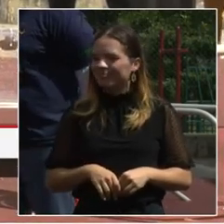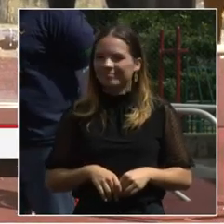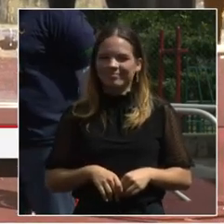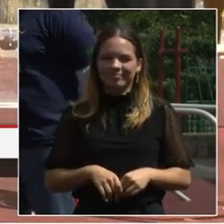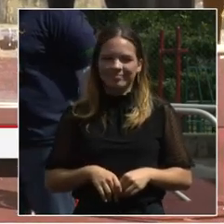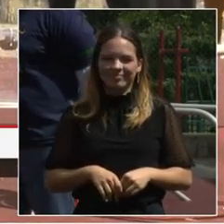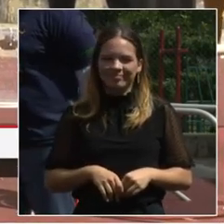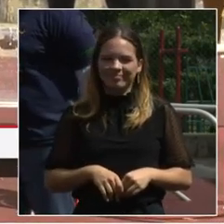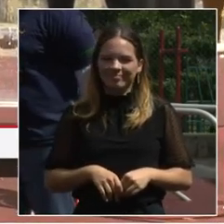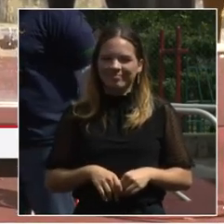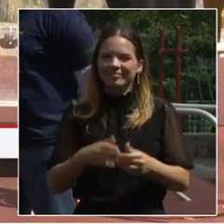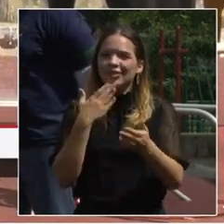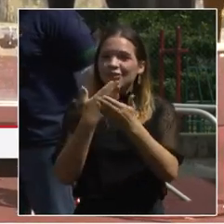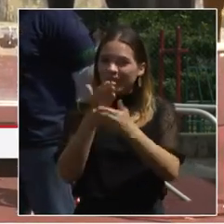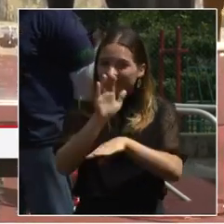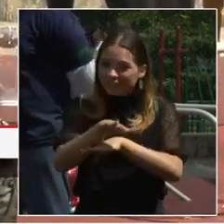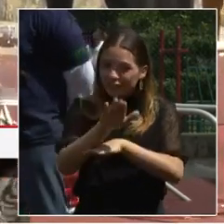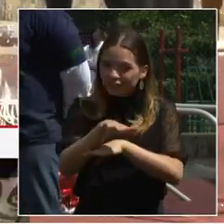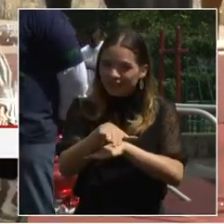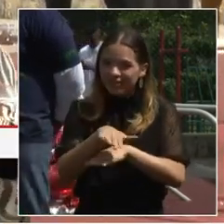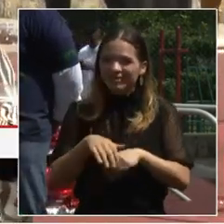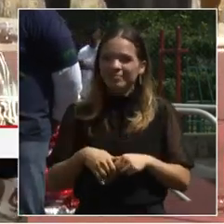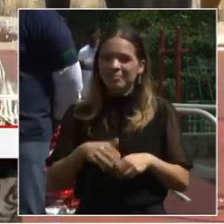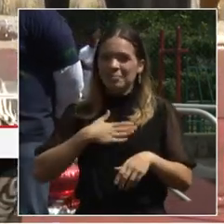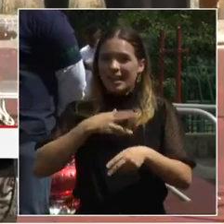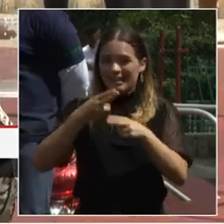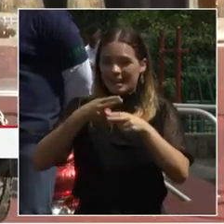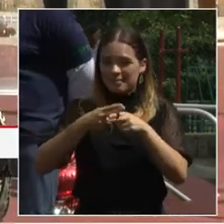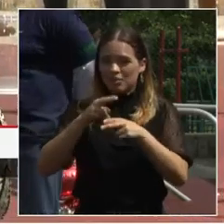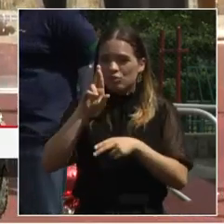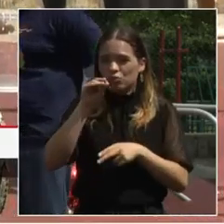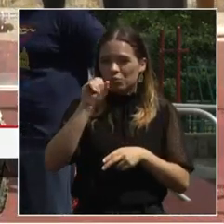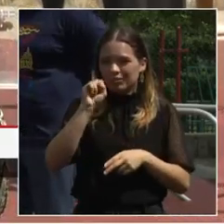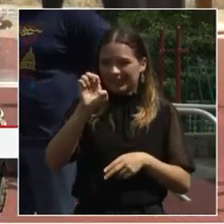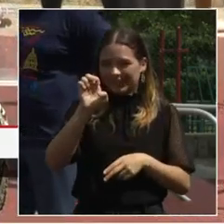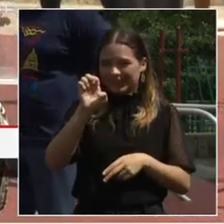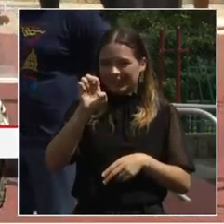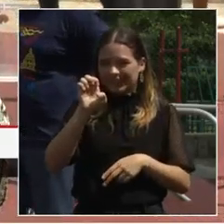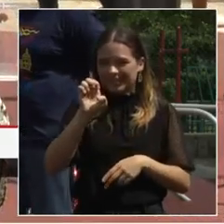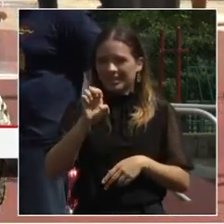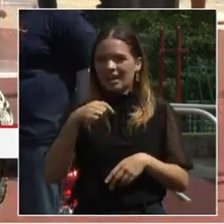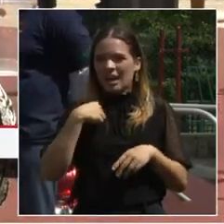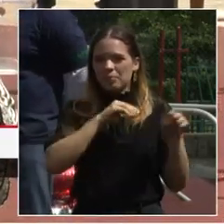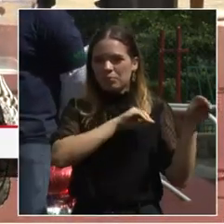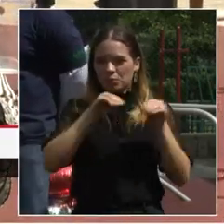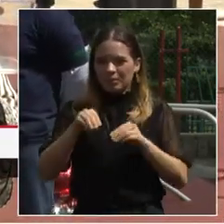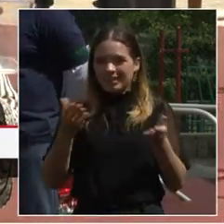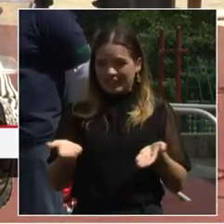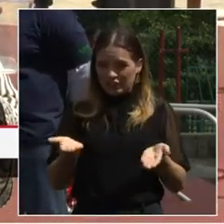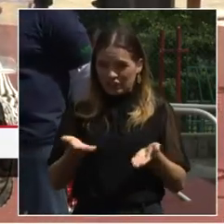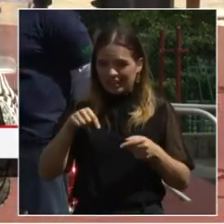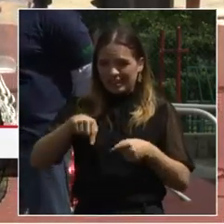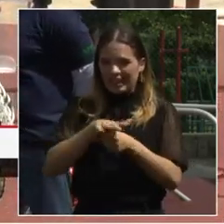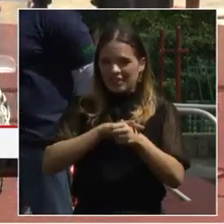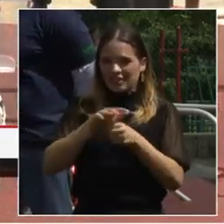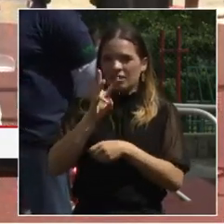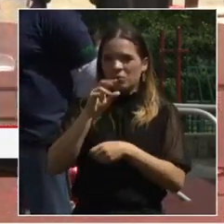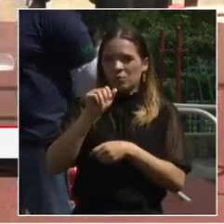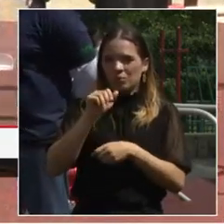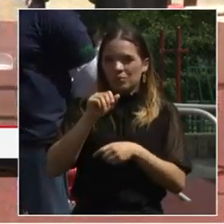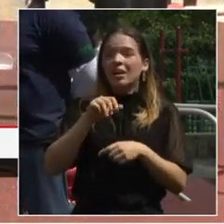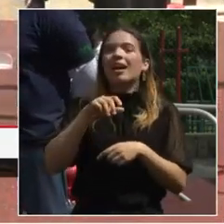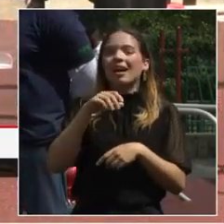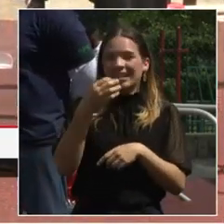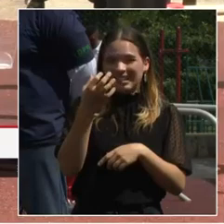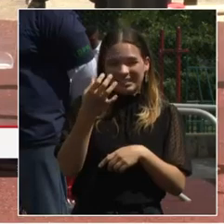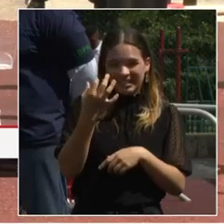Good afternoon. My name is Rose Lassiter. I moved to this neighborhood in 1987. The Lamont